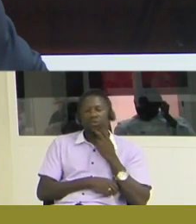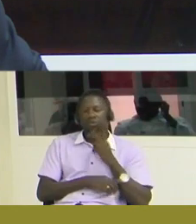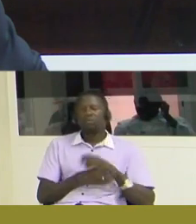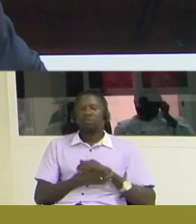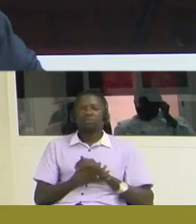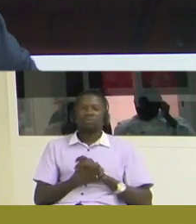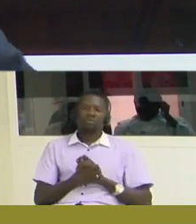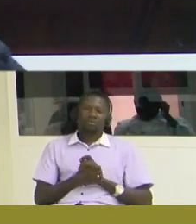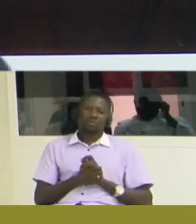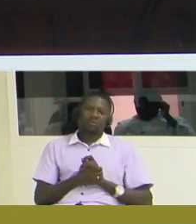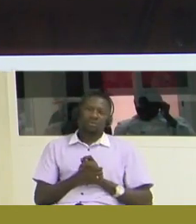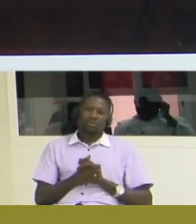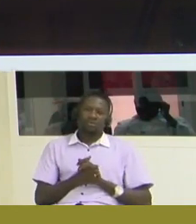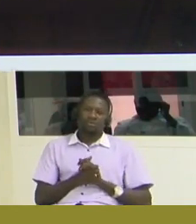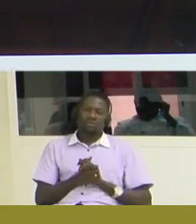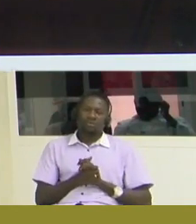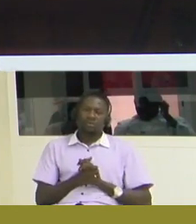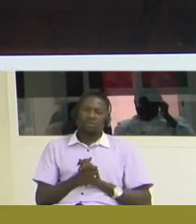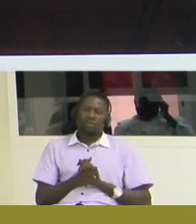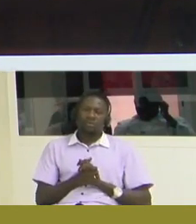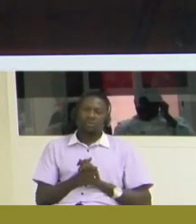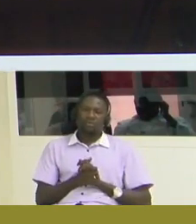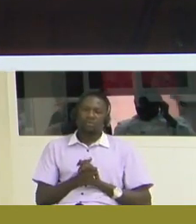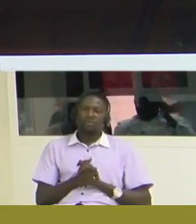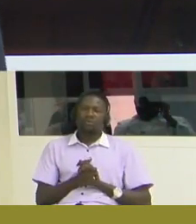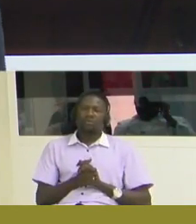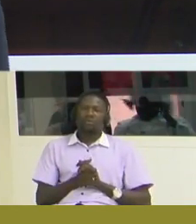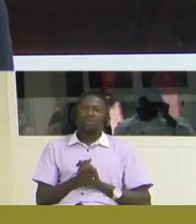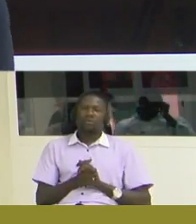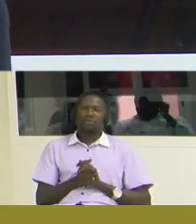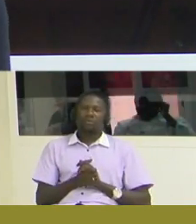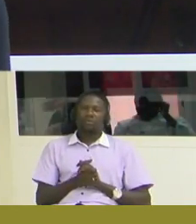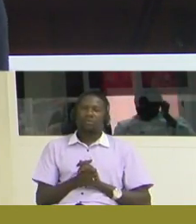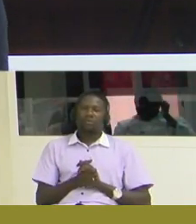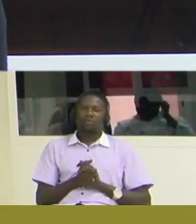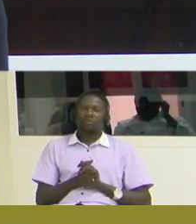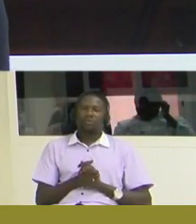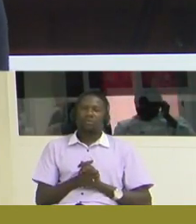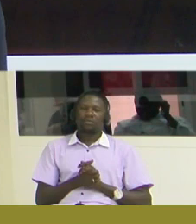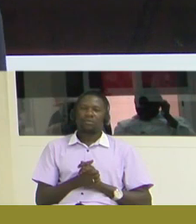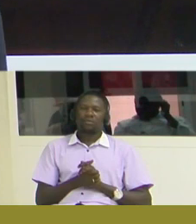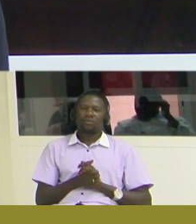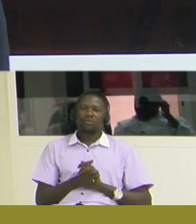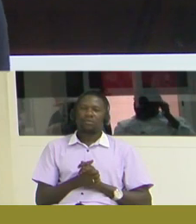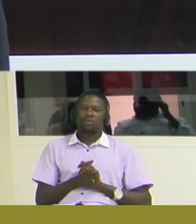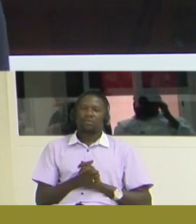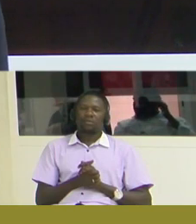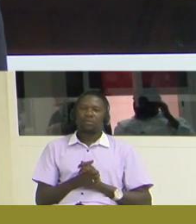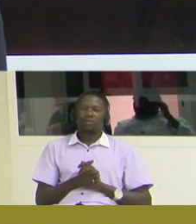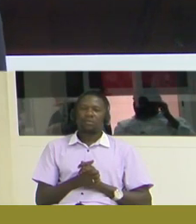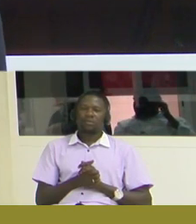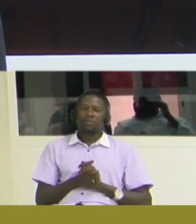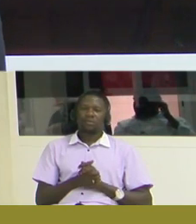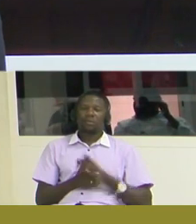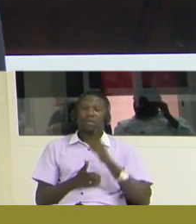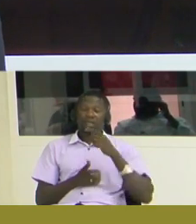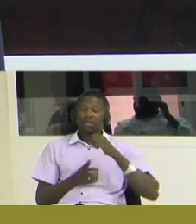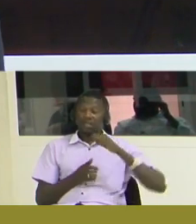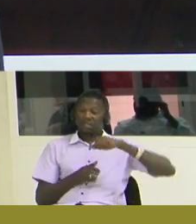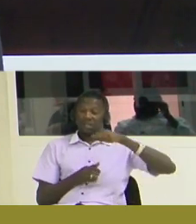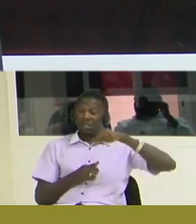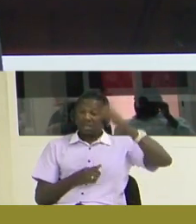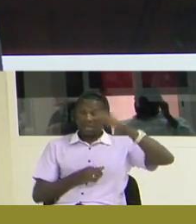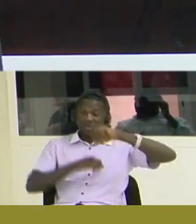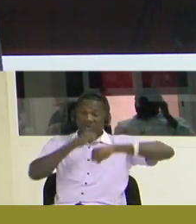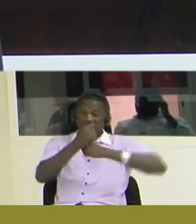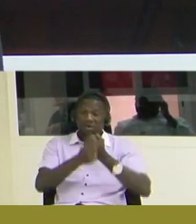side personally I used to call him uncle wherever we meet a muchacabra he is elder wife